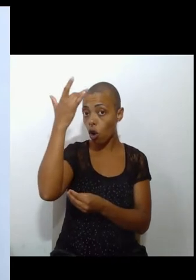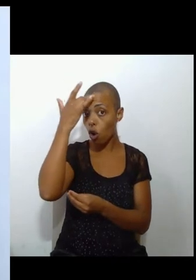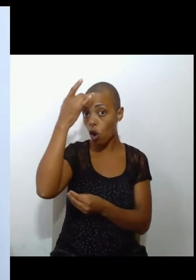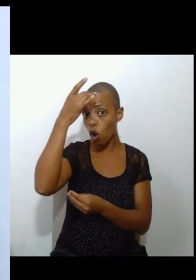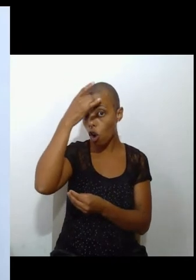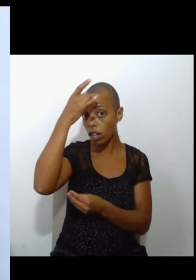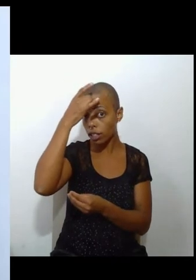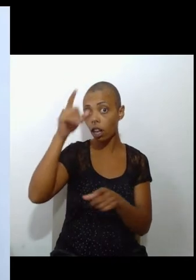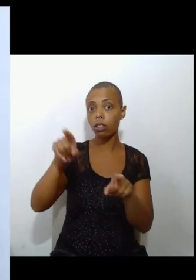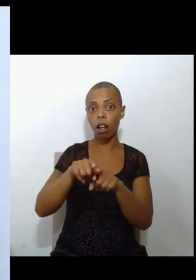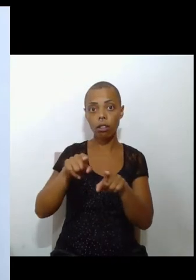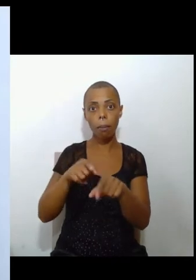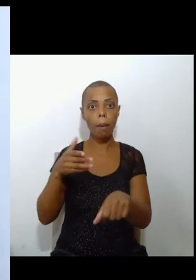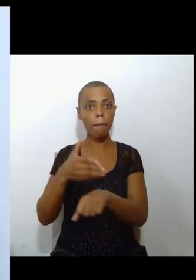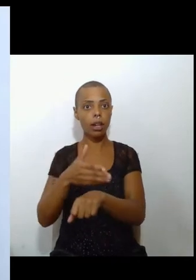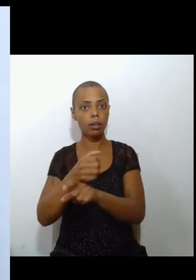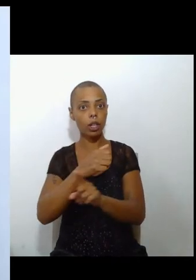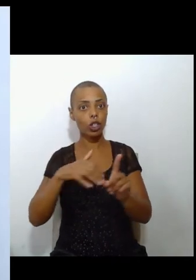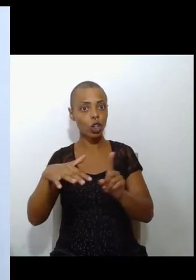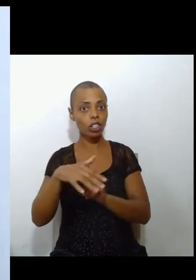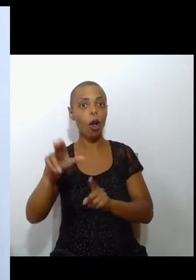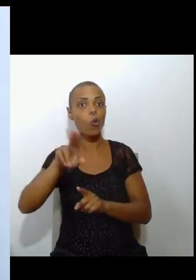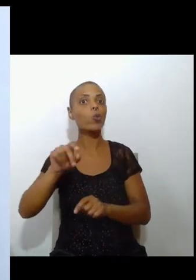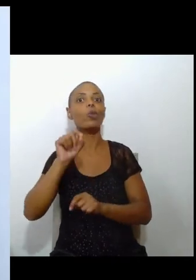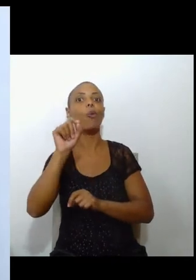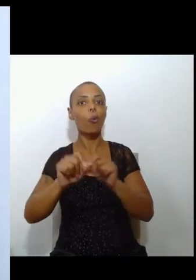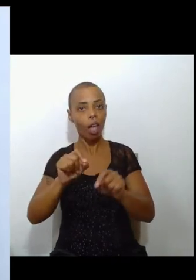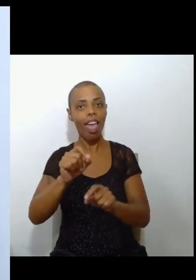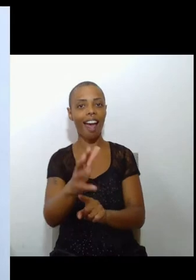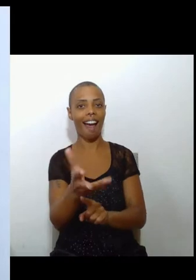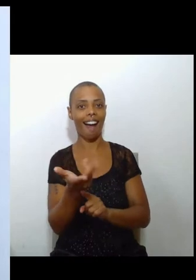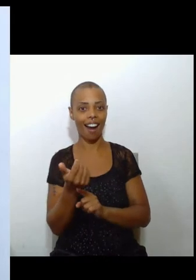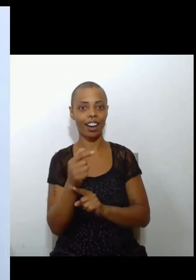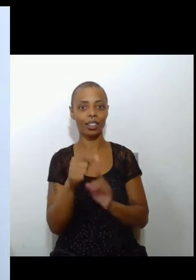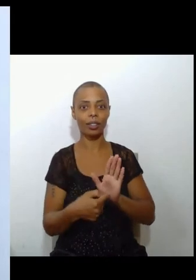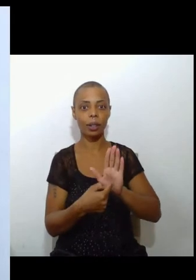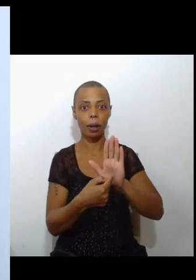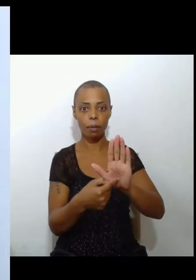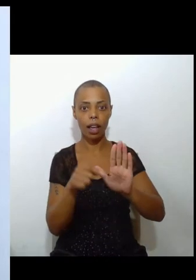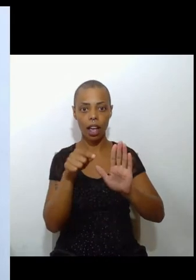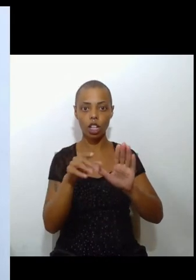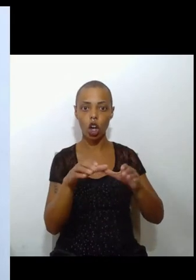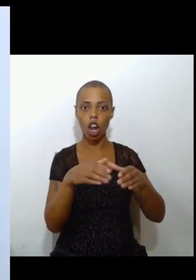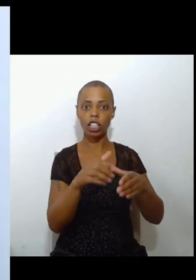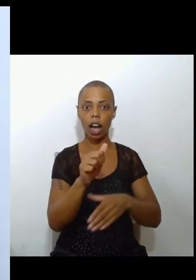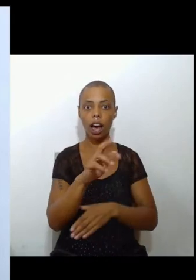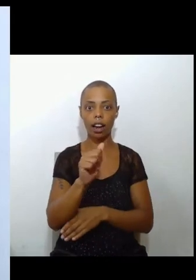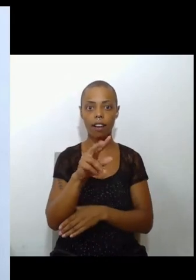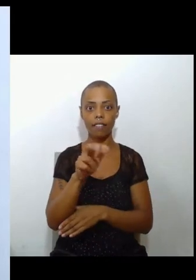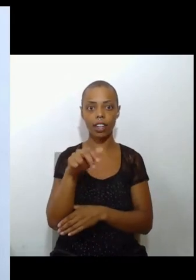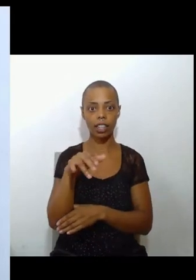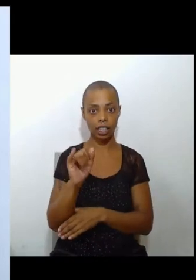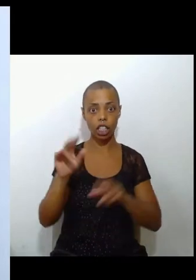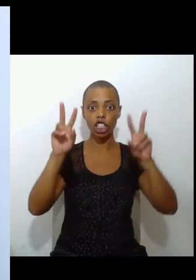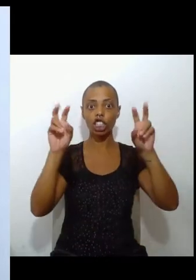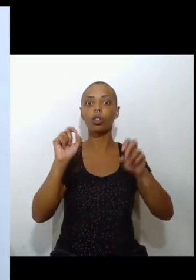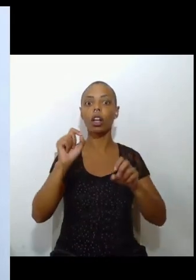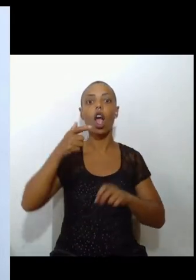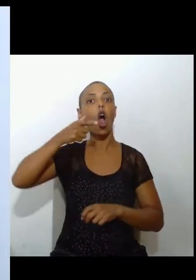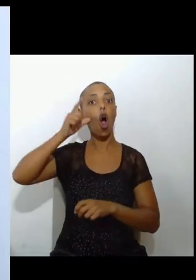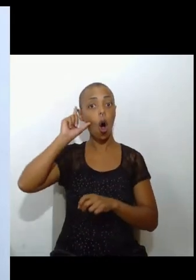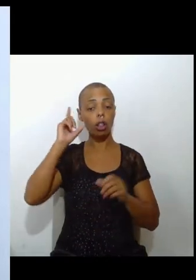participation through the Arts the presentation by aravania project